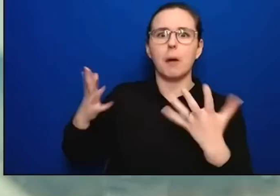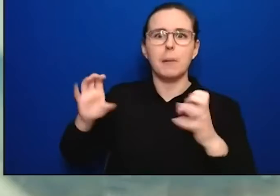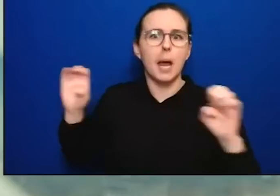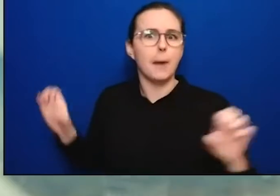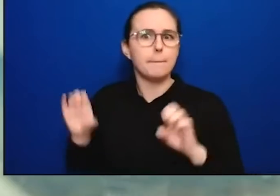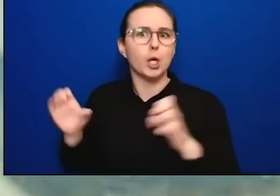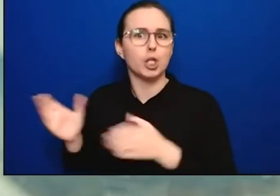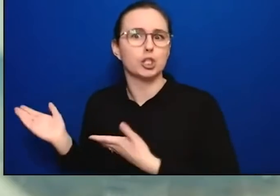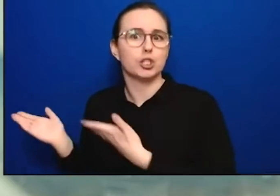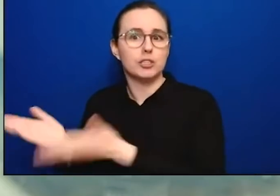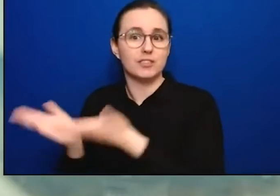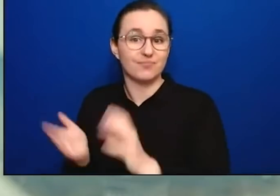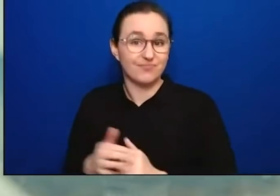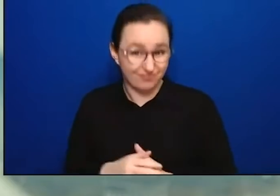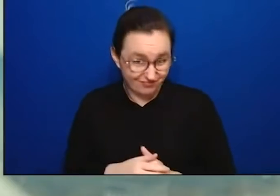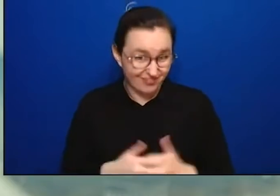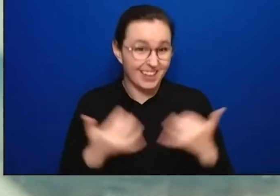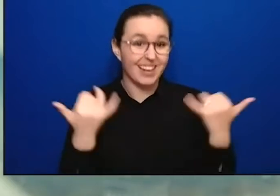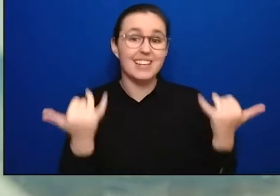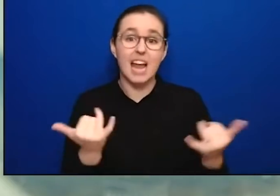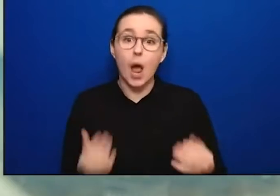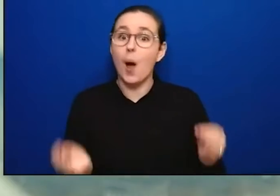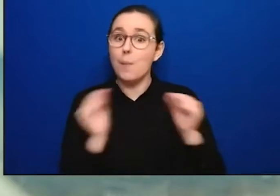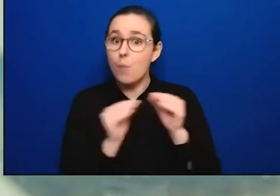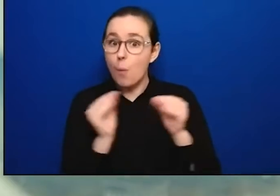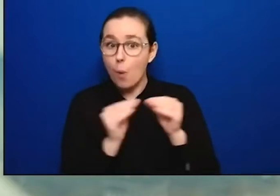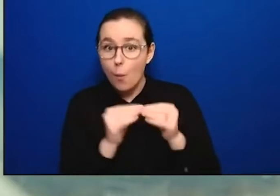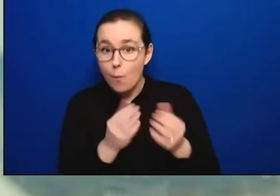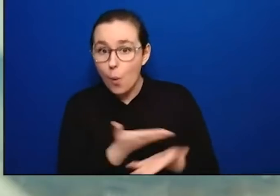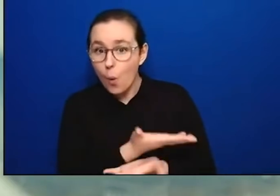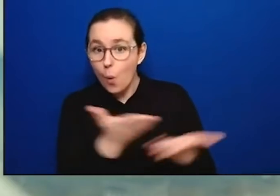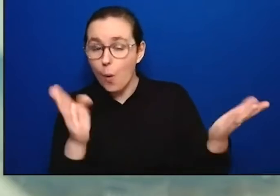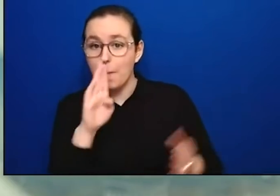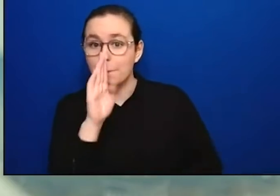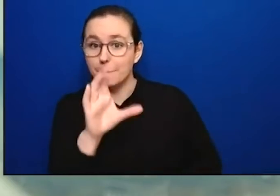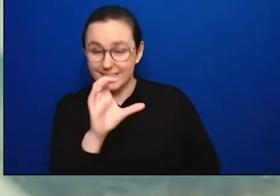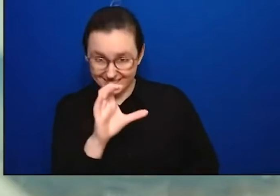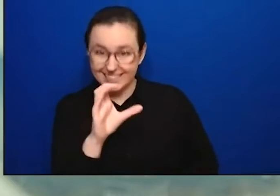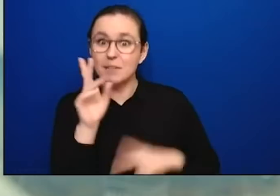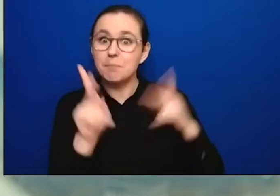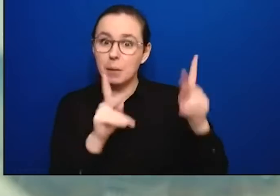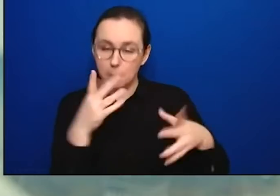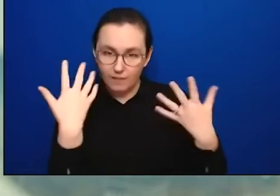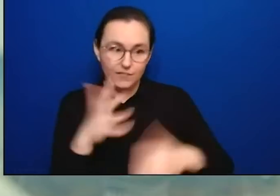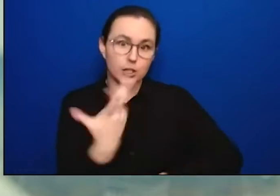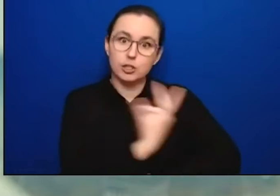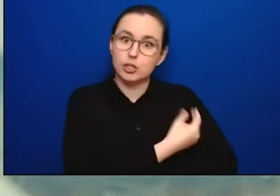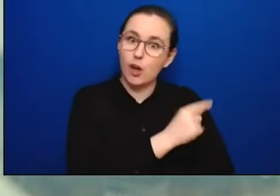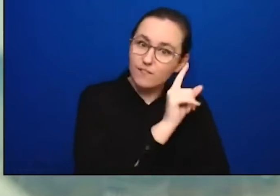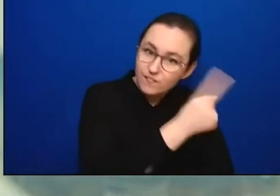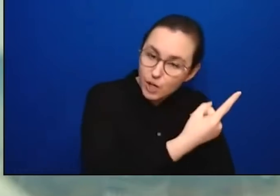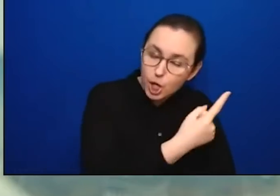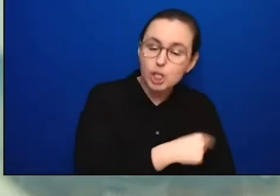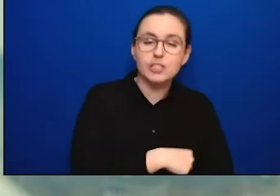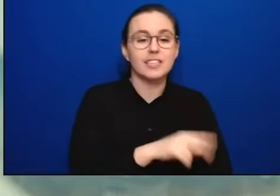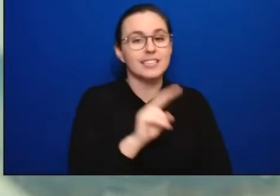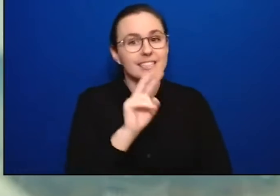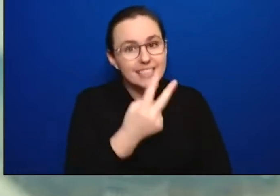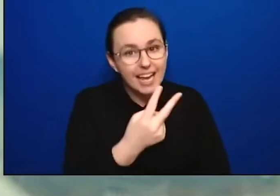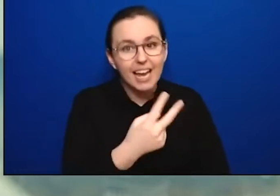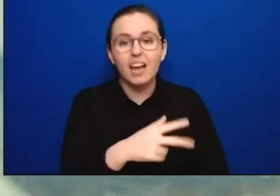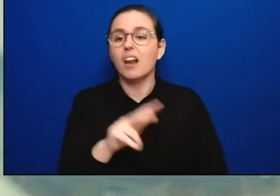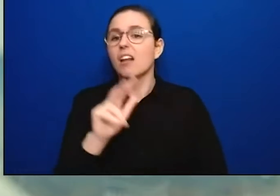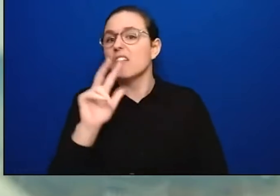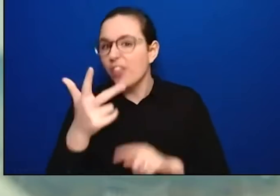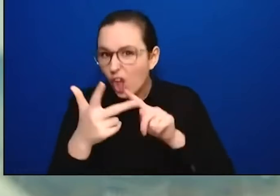urgently. Every day now, I'd say more and more British Columbians are getting vaccinated. And whether it's our first dose, our second, our third,